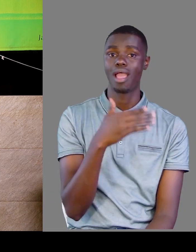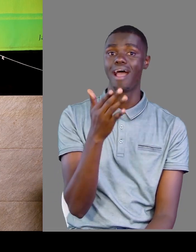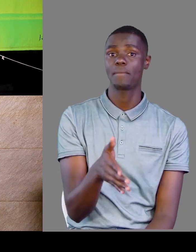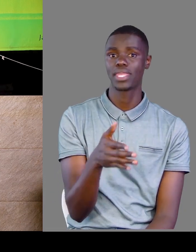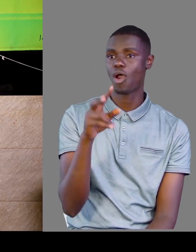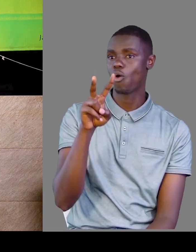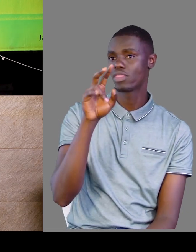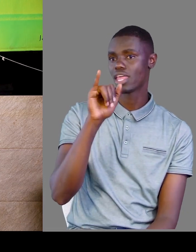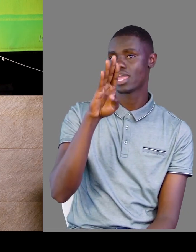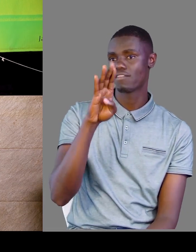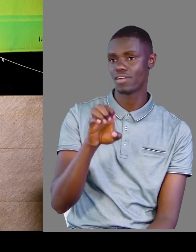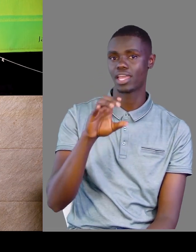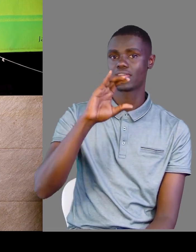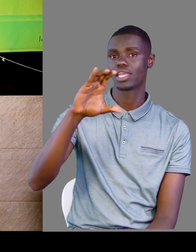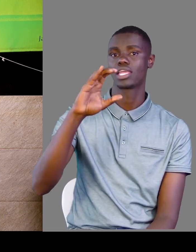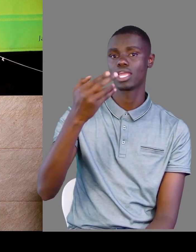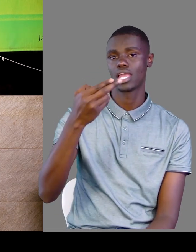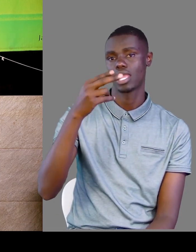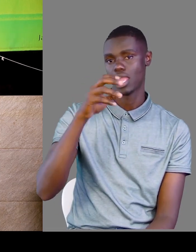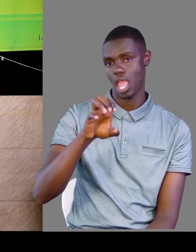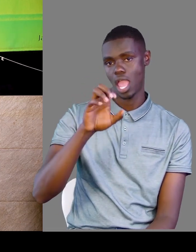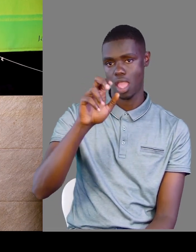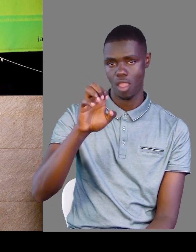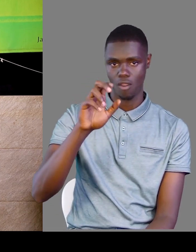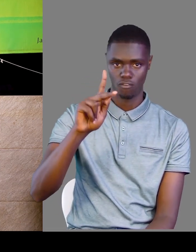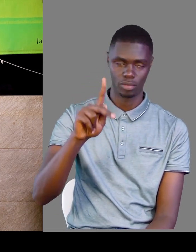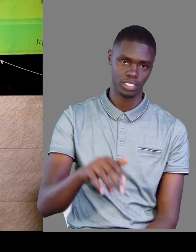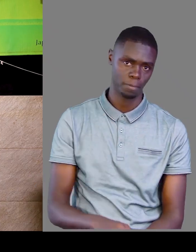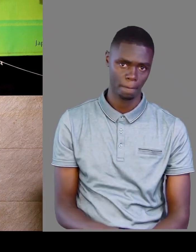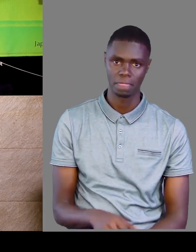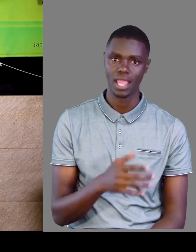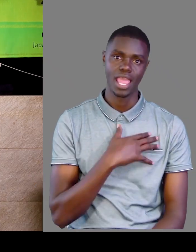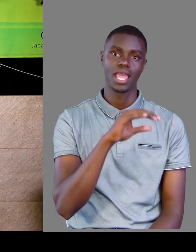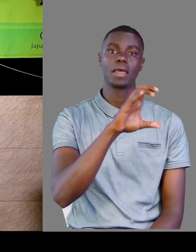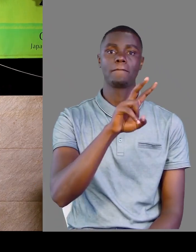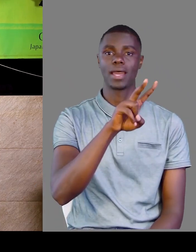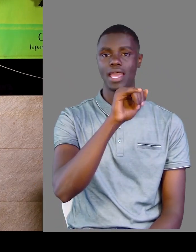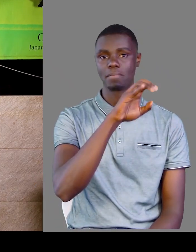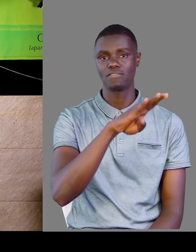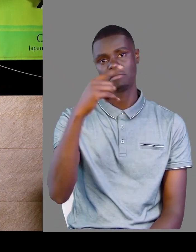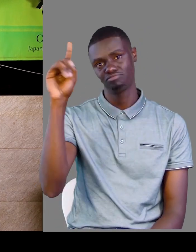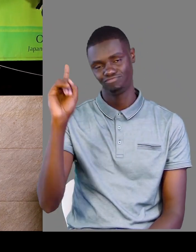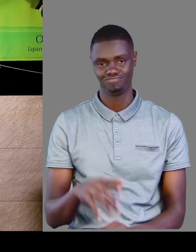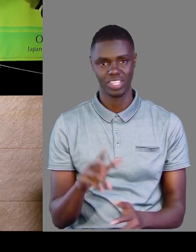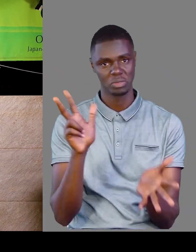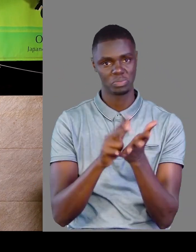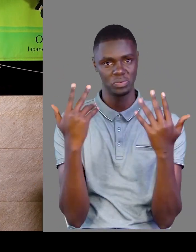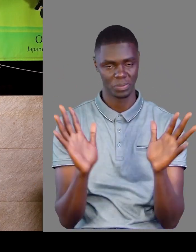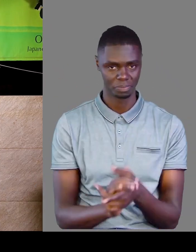here on the vibe check. Vibe check. So my vibe is checked. You know? To me